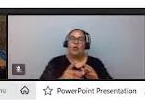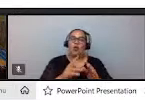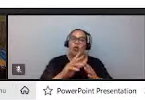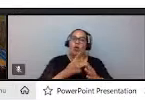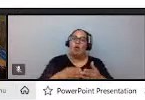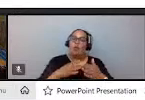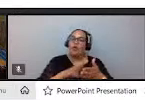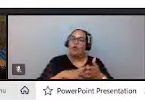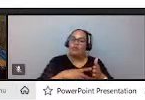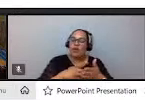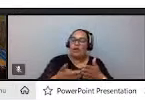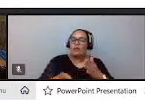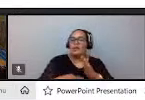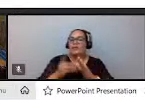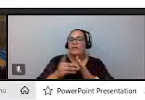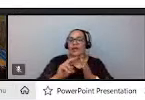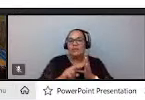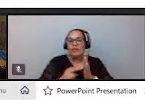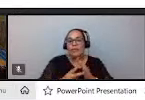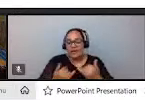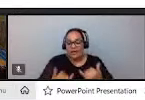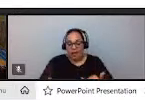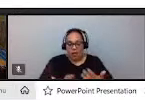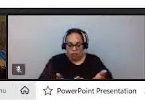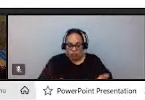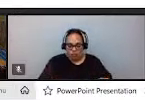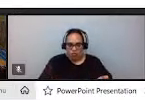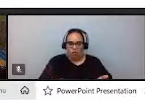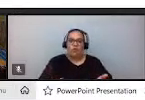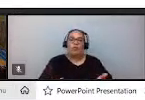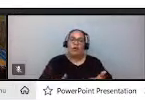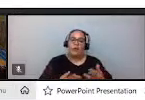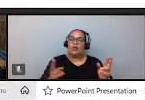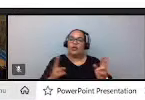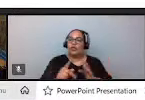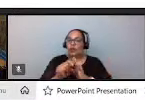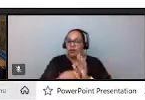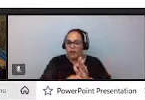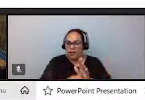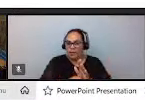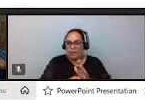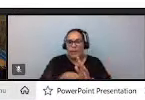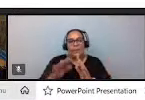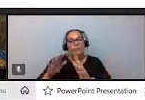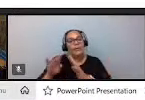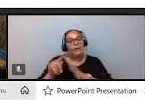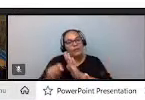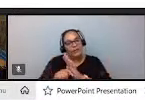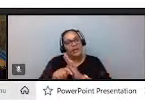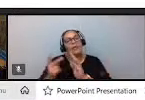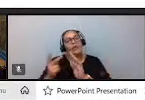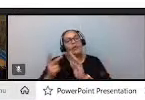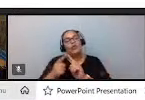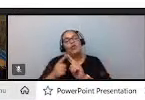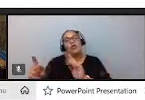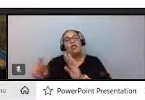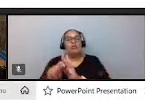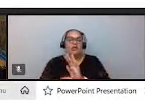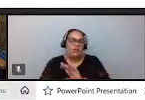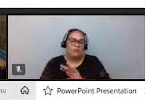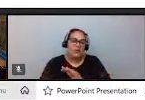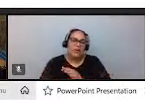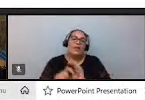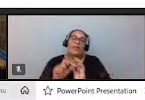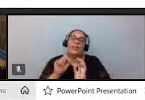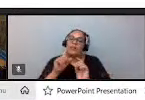framework plans both in the current state the shortterm the medium-term and then also the long term